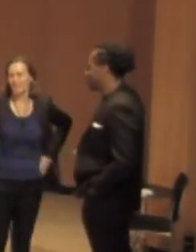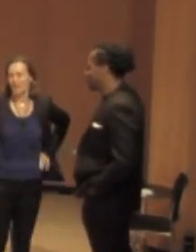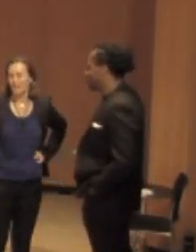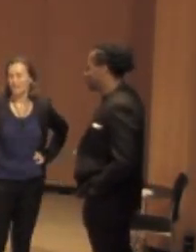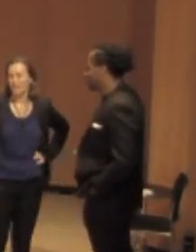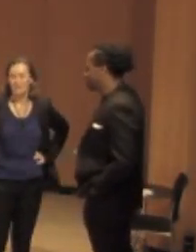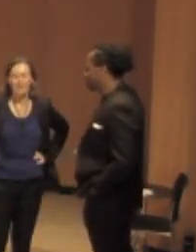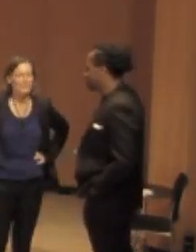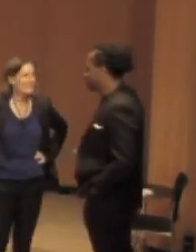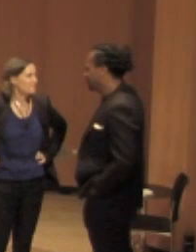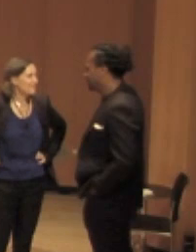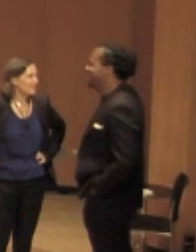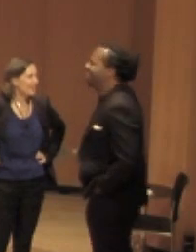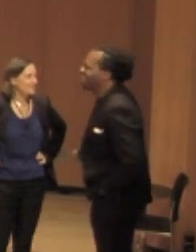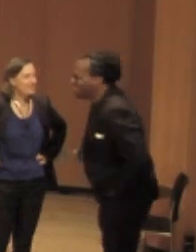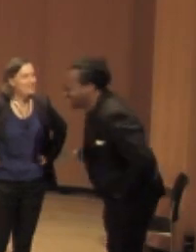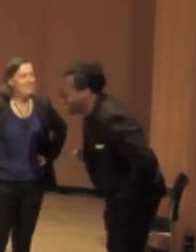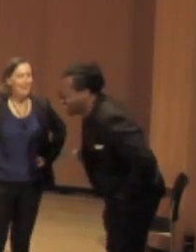e